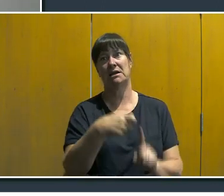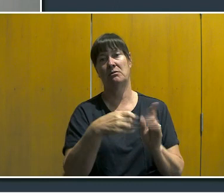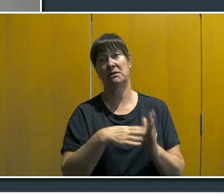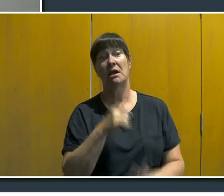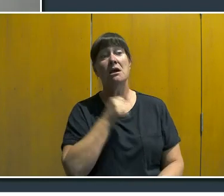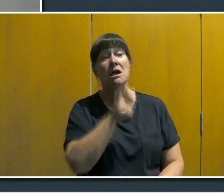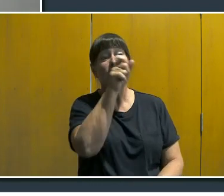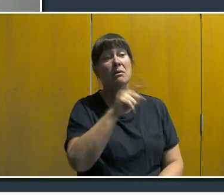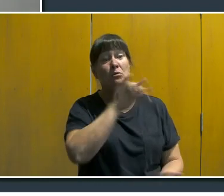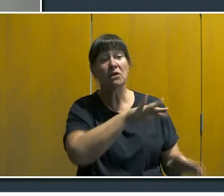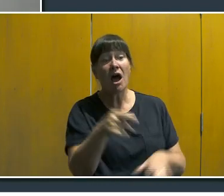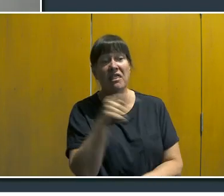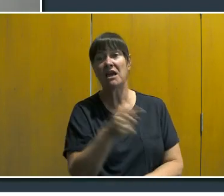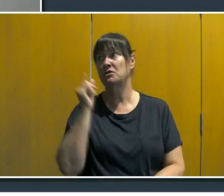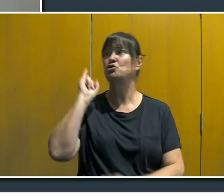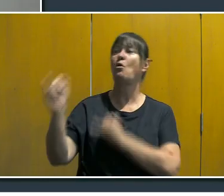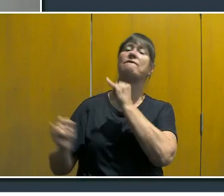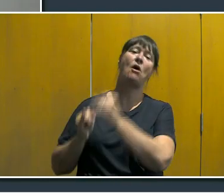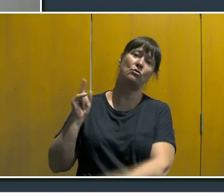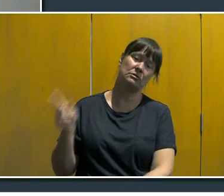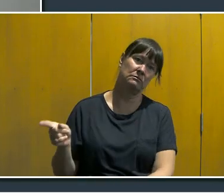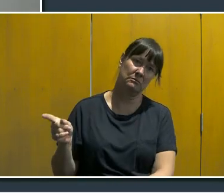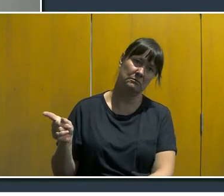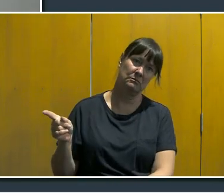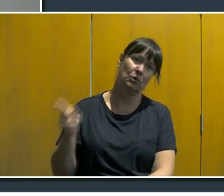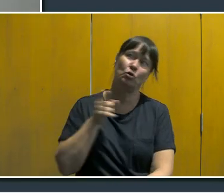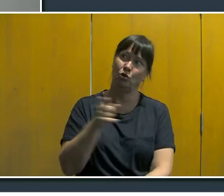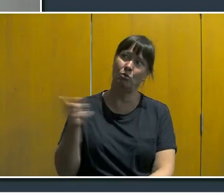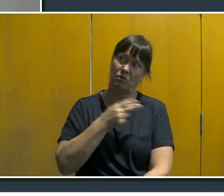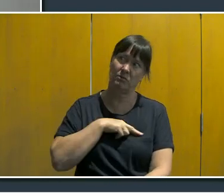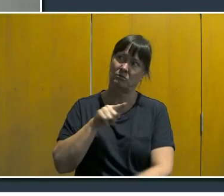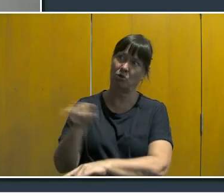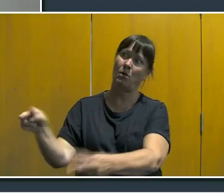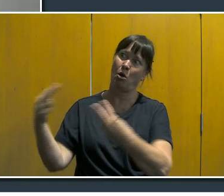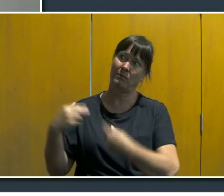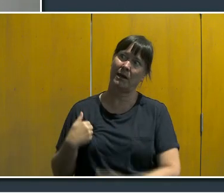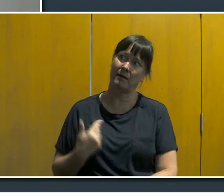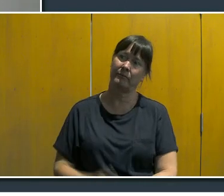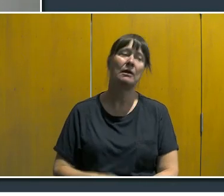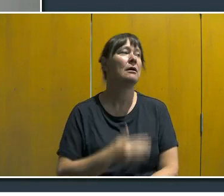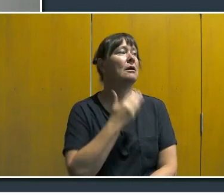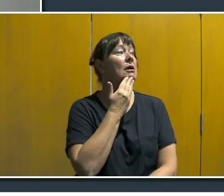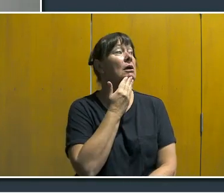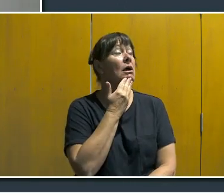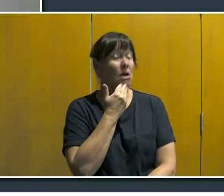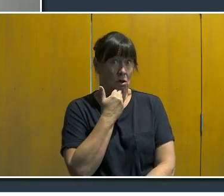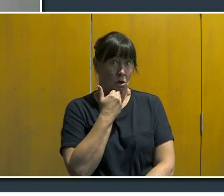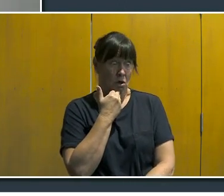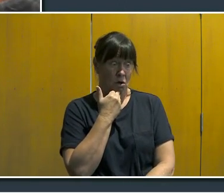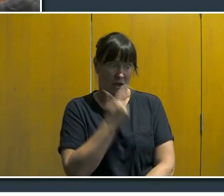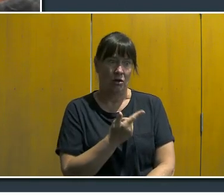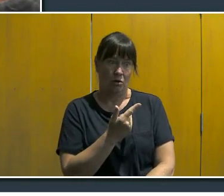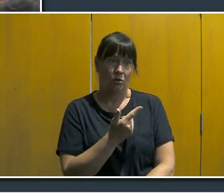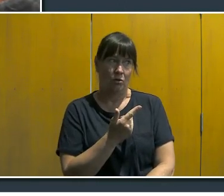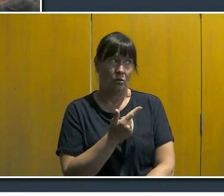road, it's on you people, every one of you sitting looking at me now. Yeah. Thank you, Dermot. I will just to move on because